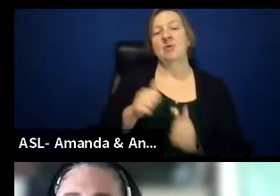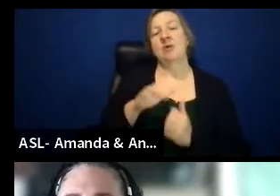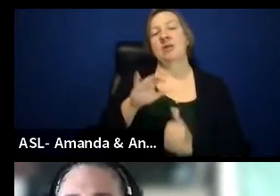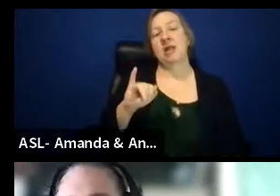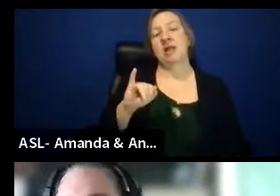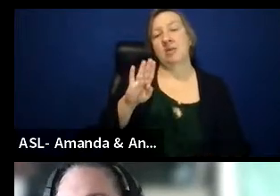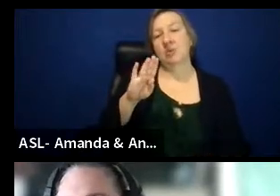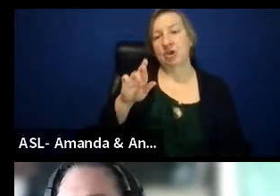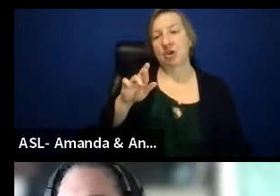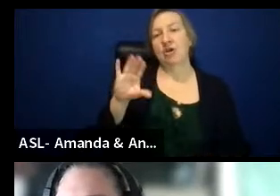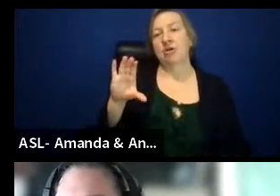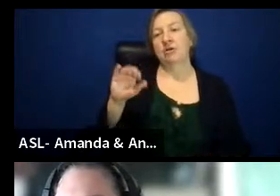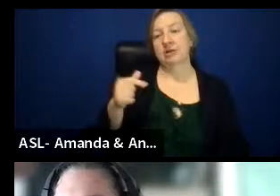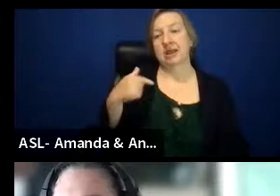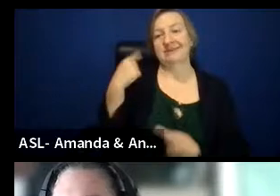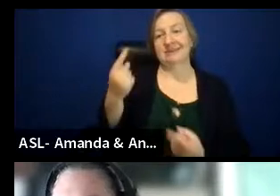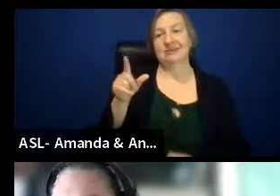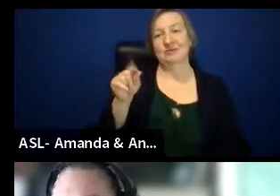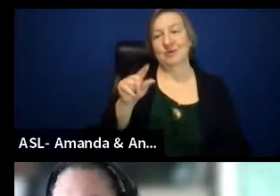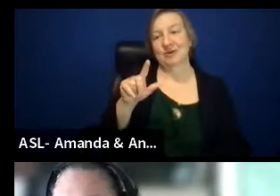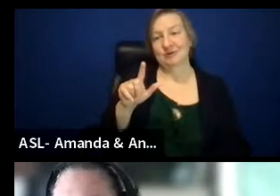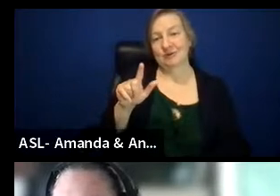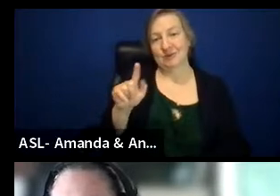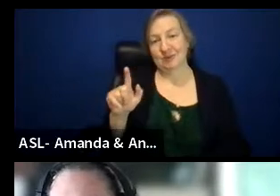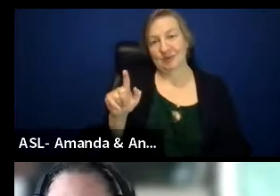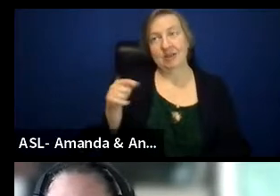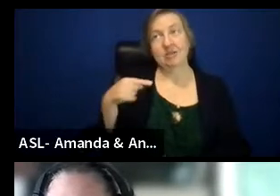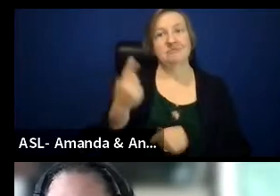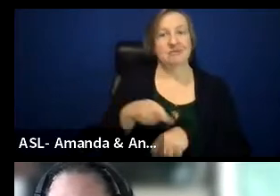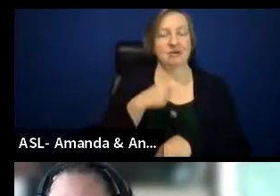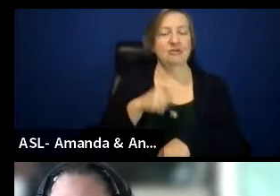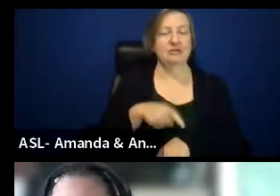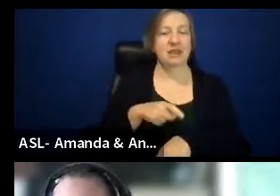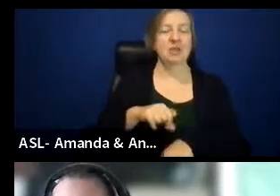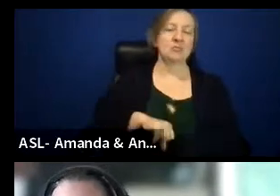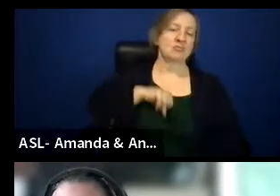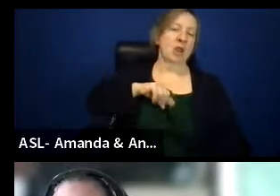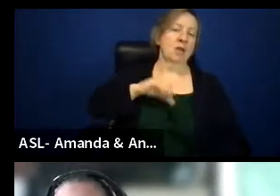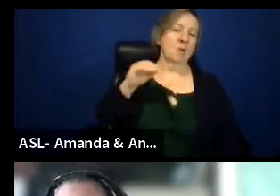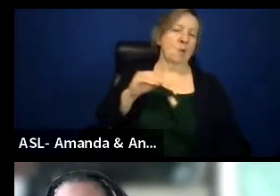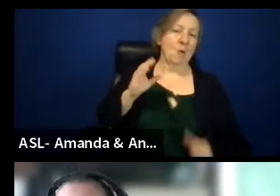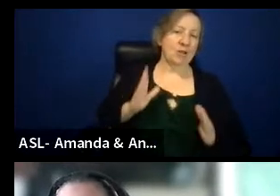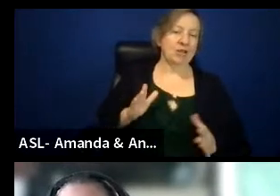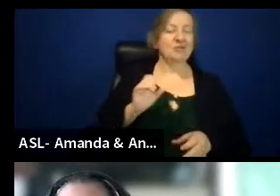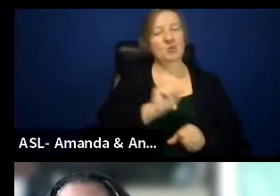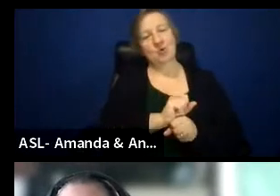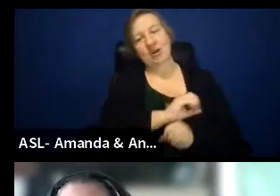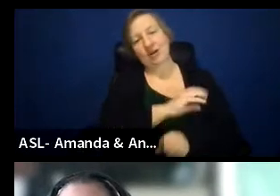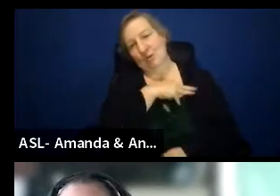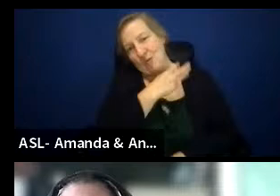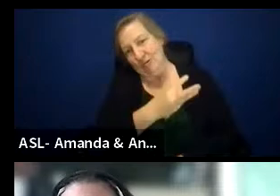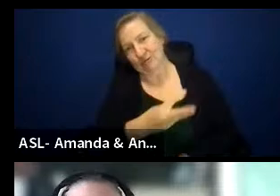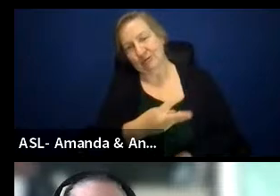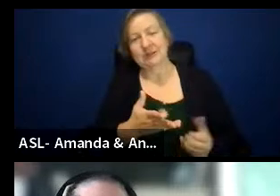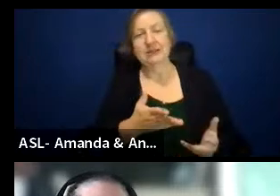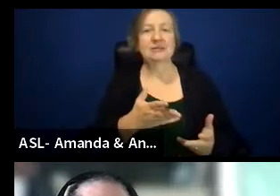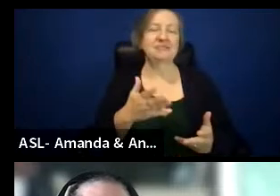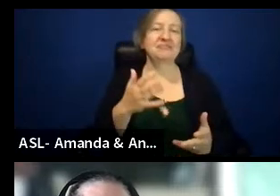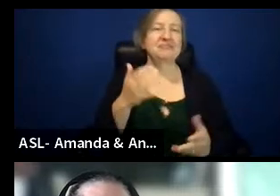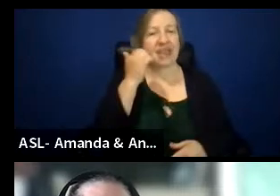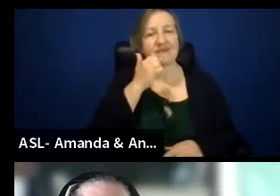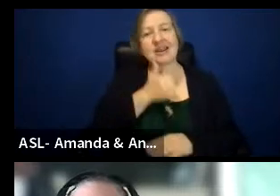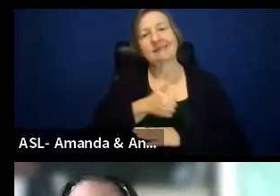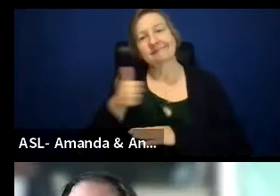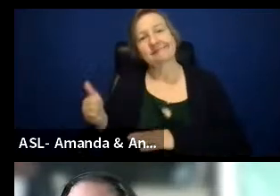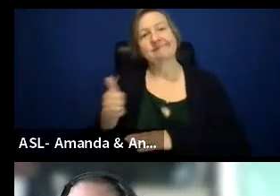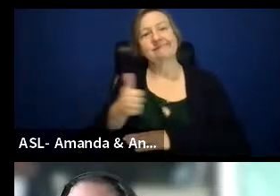since 2021, so it's been a long time. Proud Oregonian, work in Washington, so kind of everyday commute back and